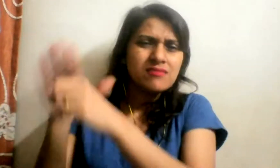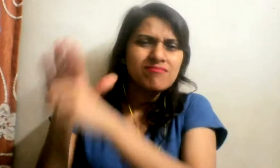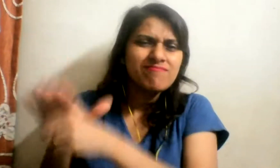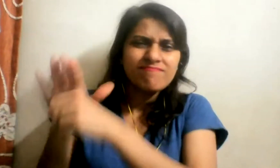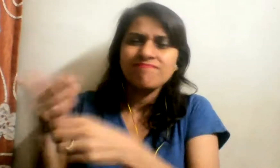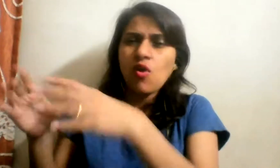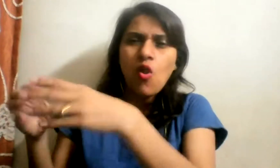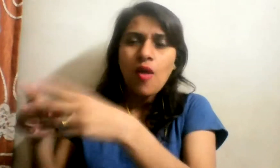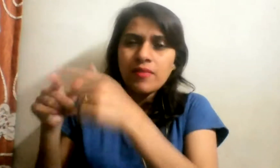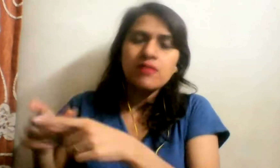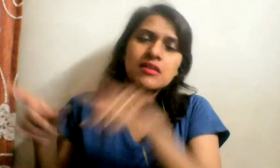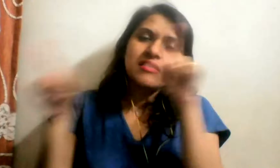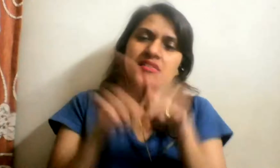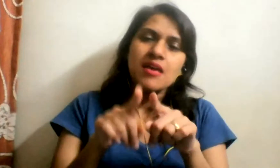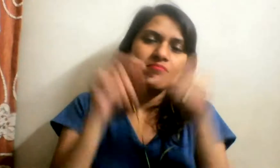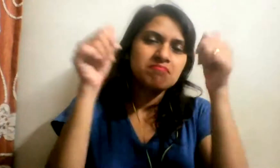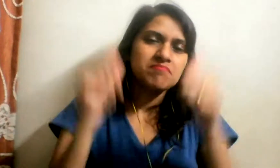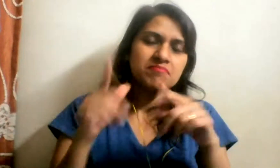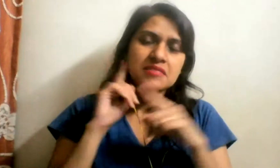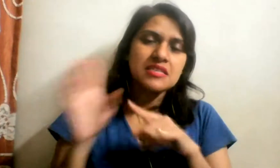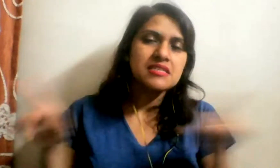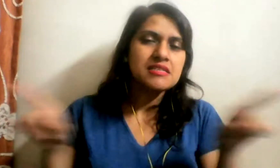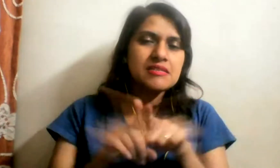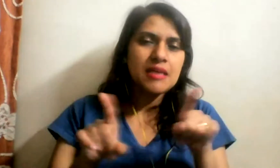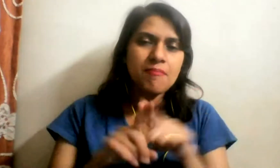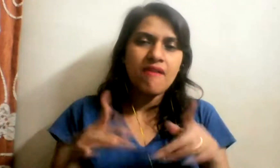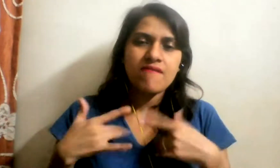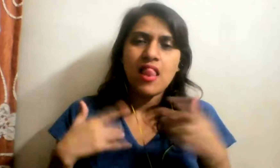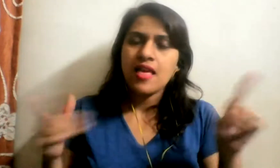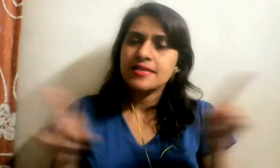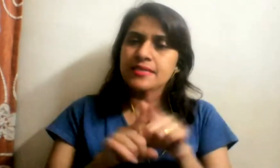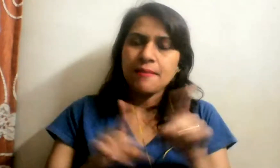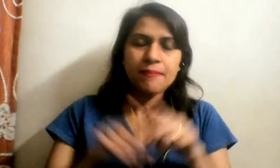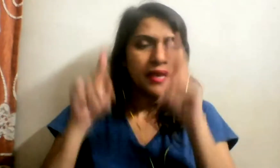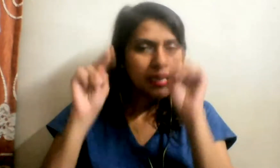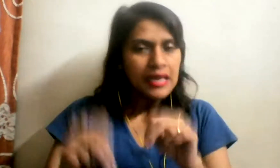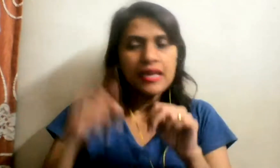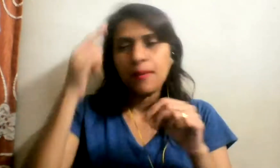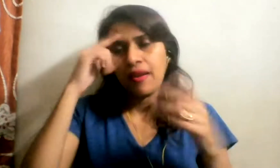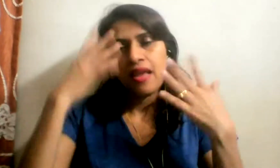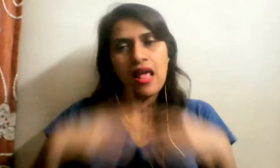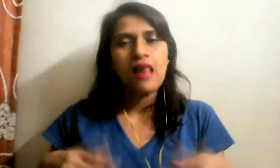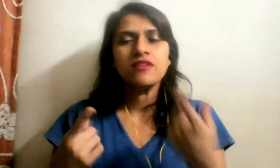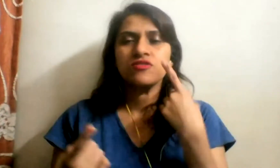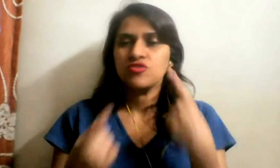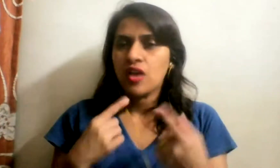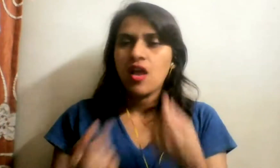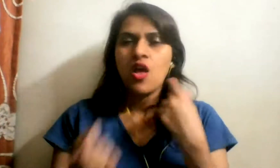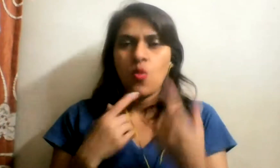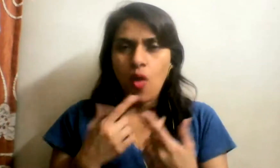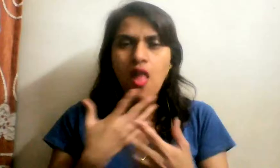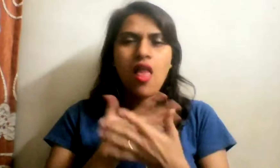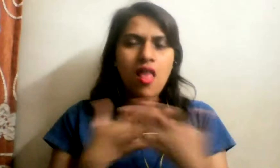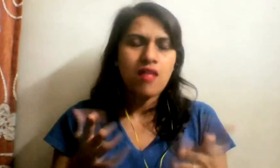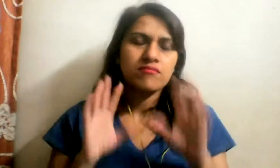the same conclusion only. I think so. So what is required is socialization and enhancing